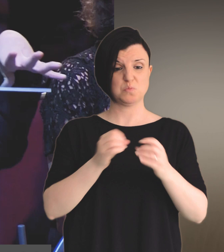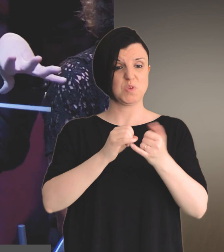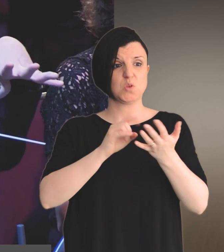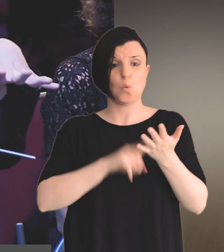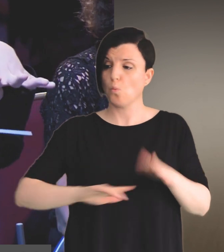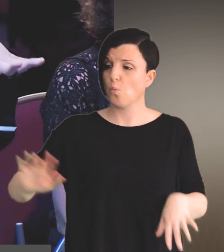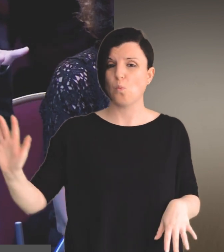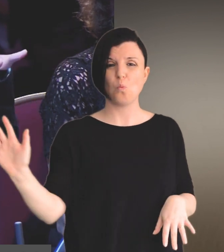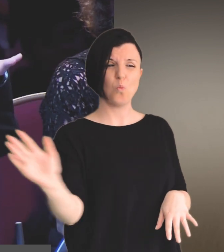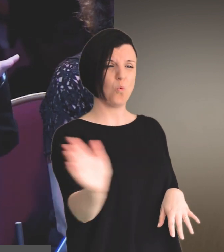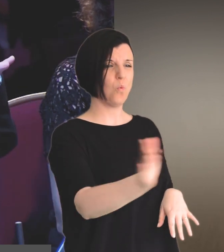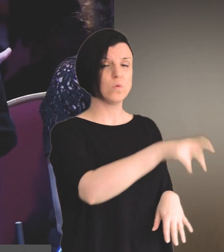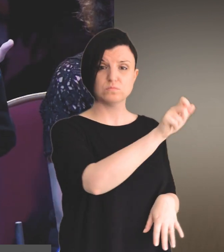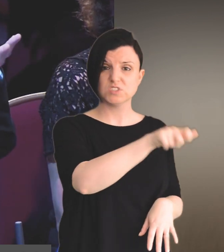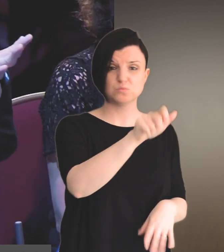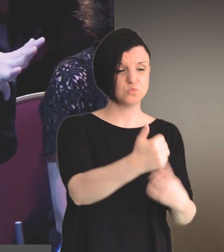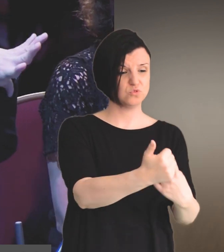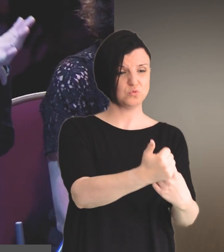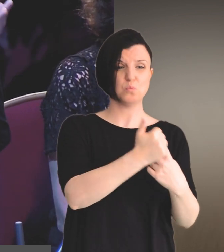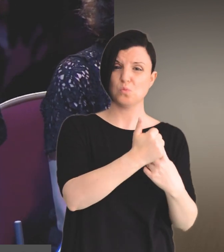regardless of who